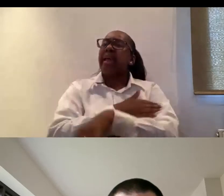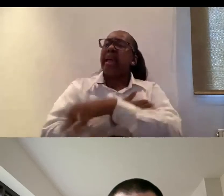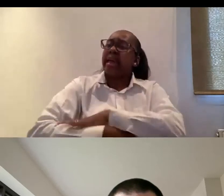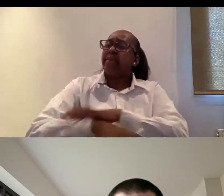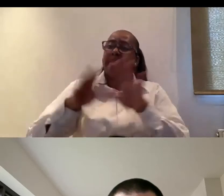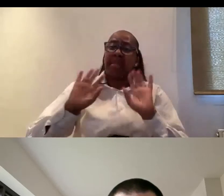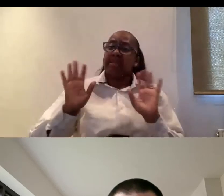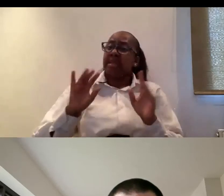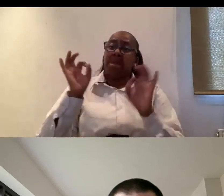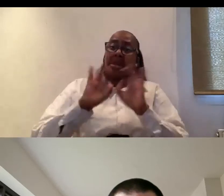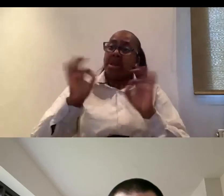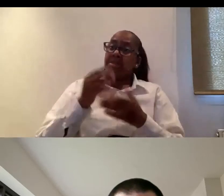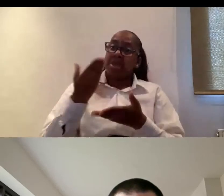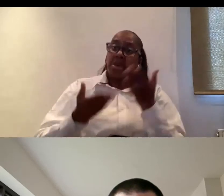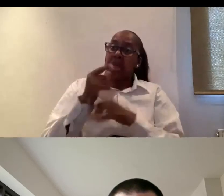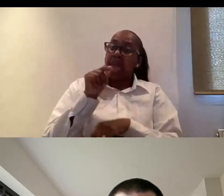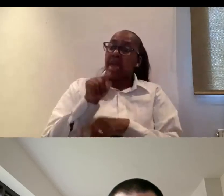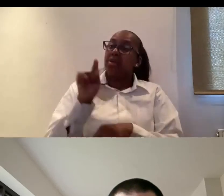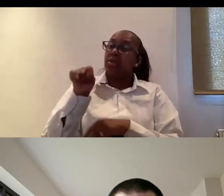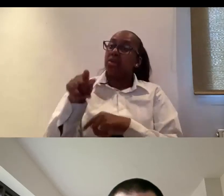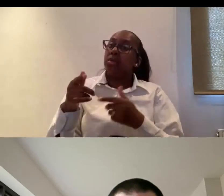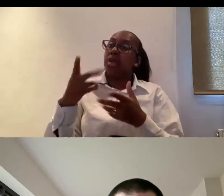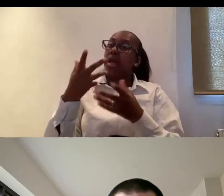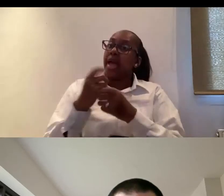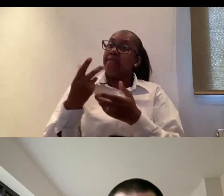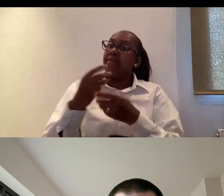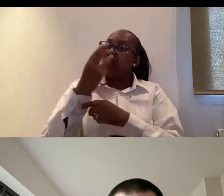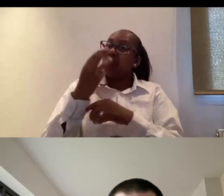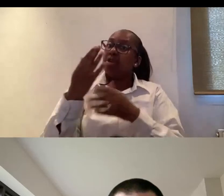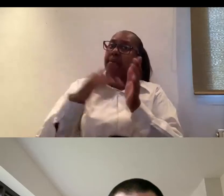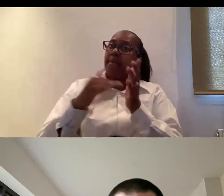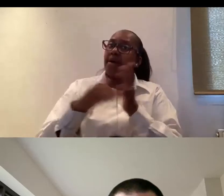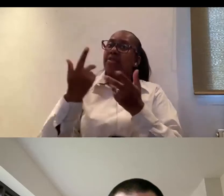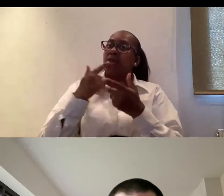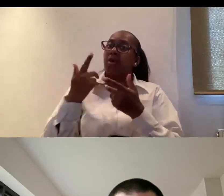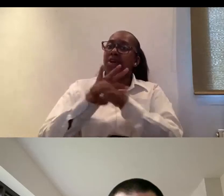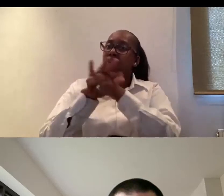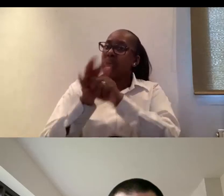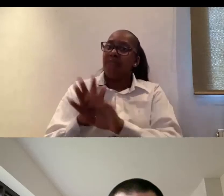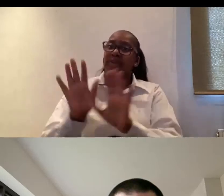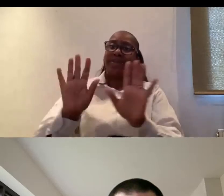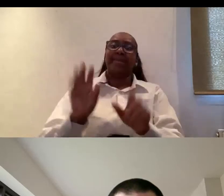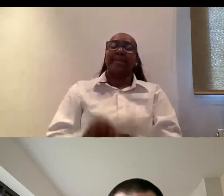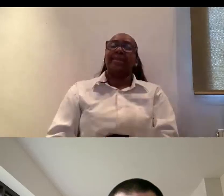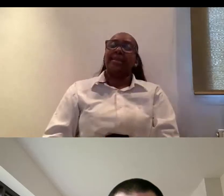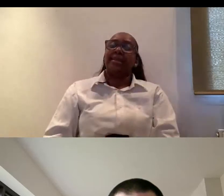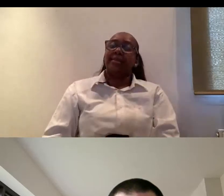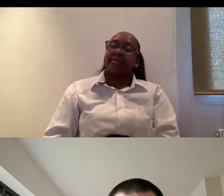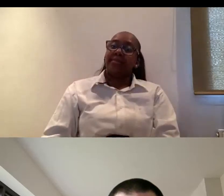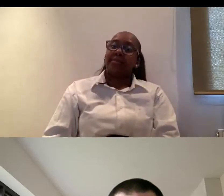but nothing in comparison to sort of having 3 months of COVID symptoms. So yeah.